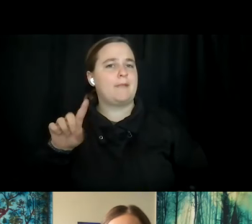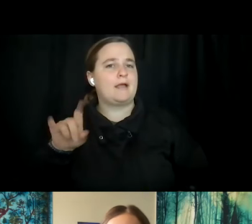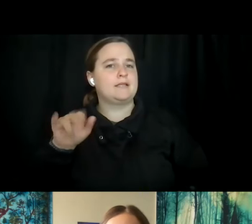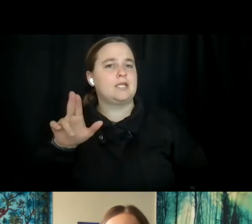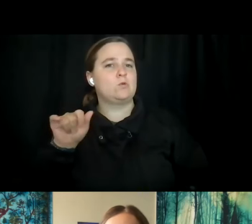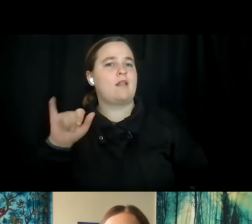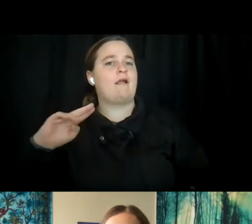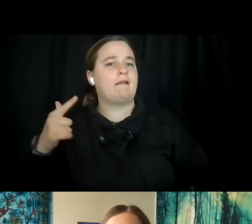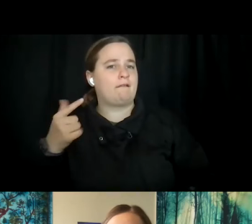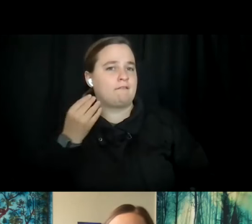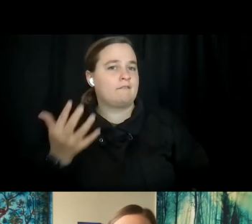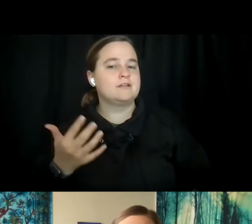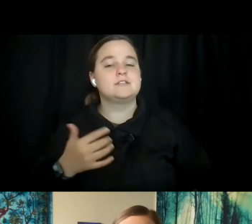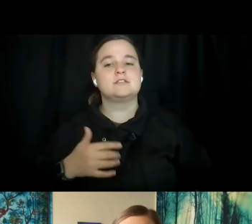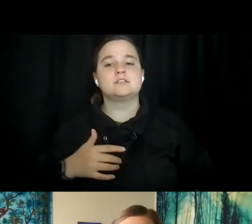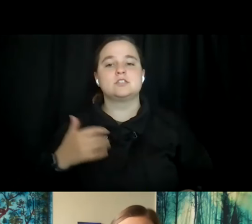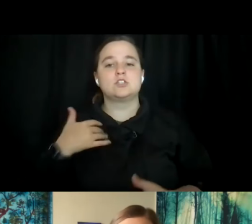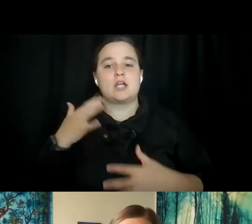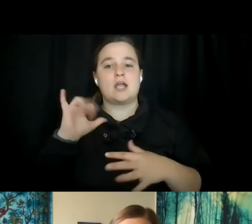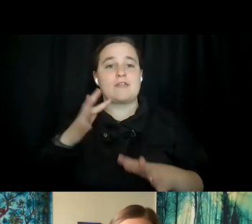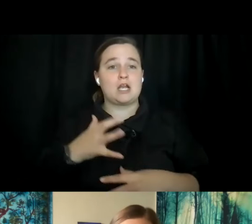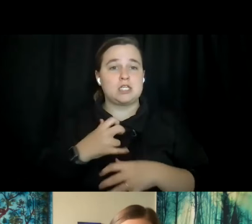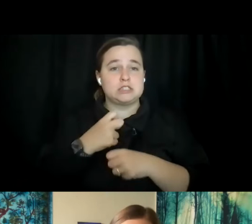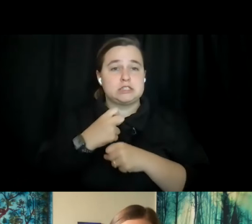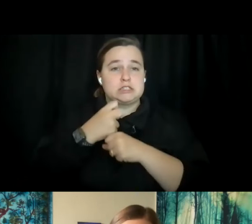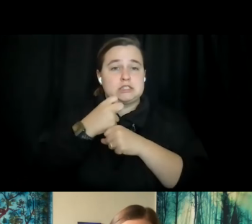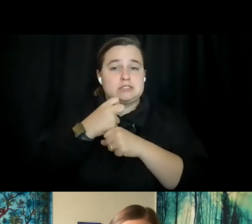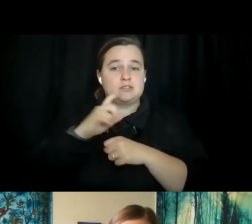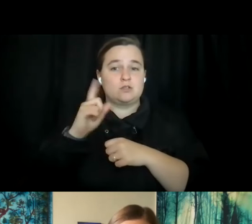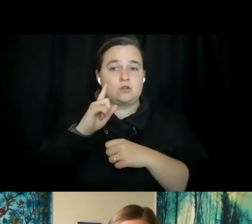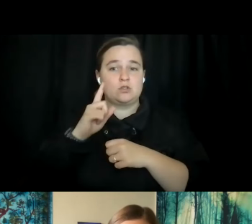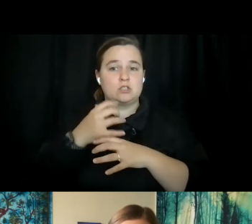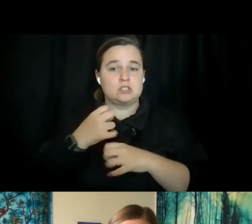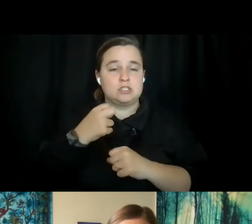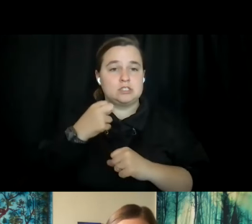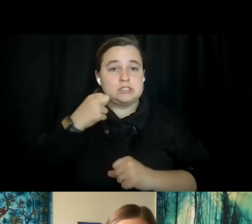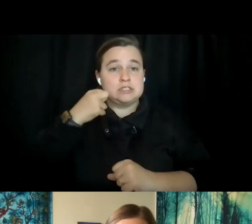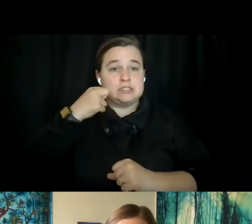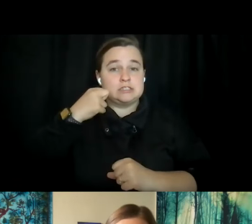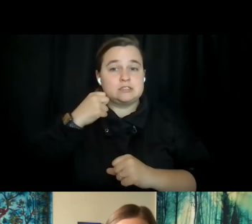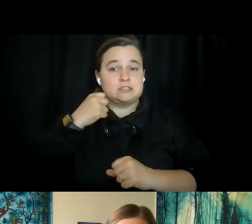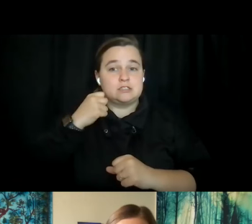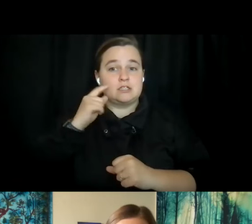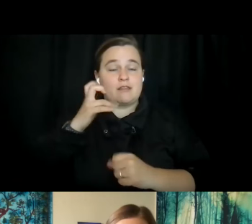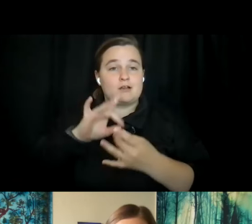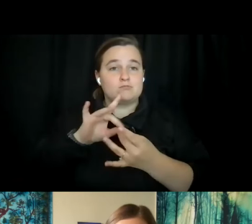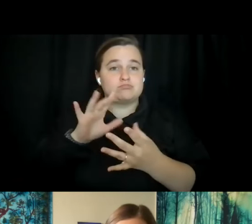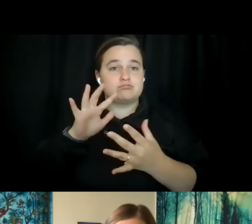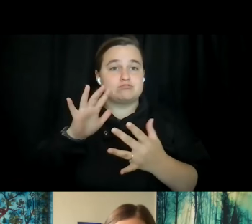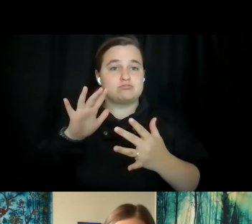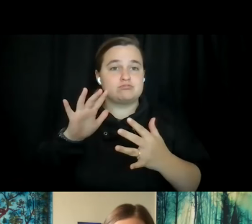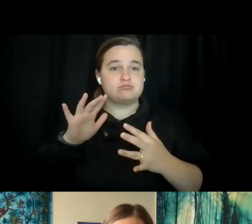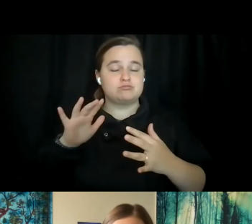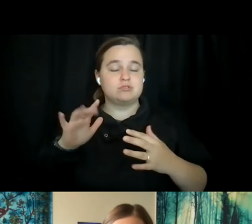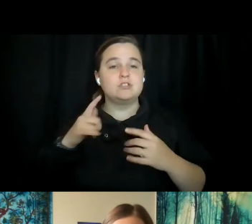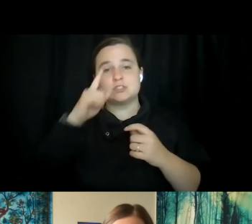it is, so you have that contraction phase when you're like this, and then you slowly release your arms, like